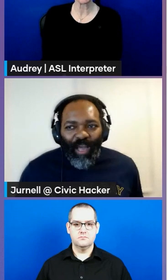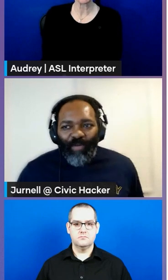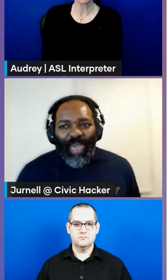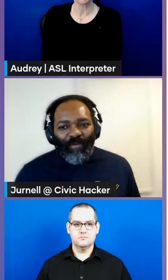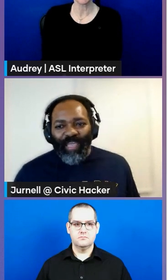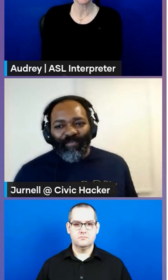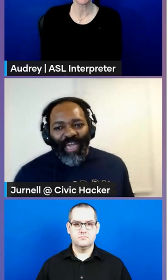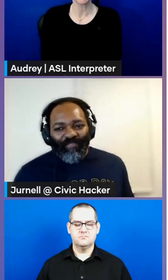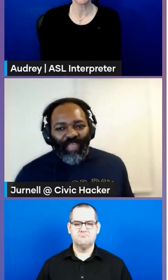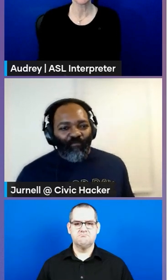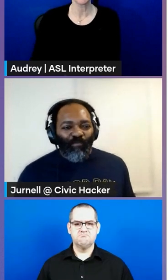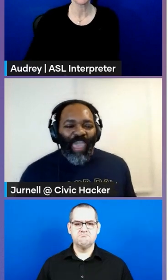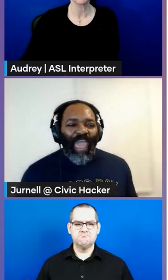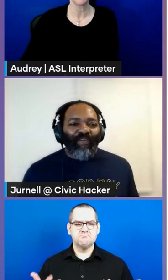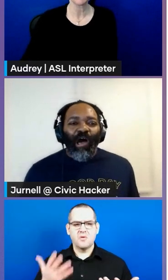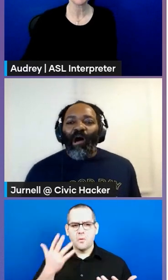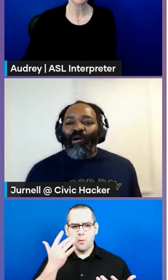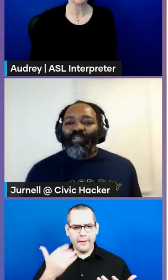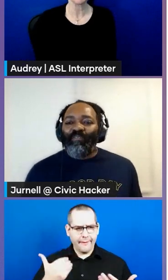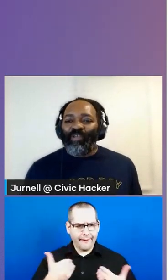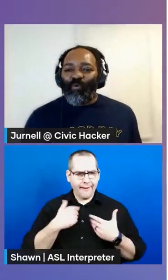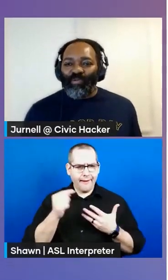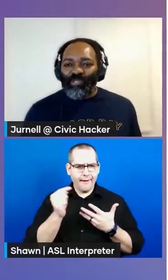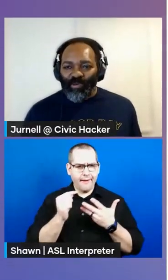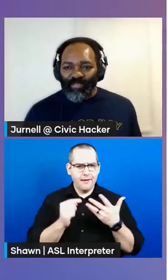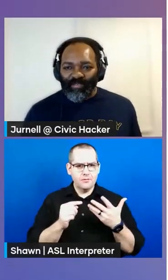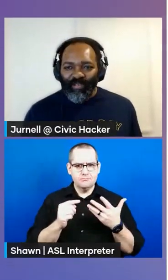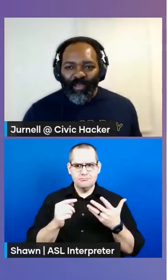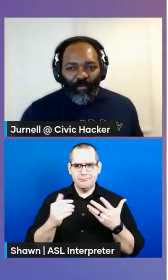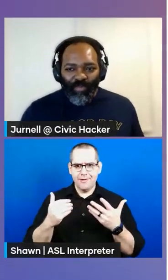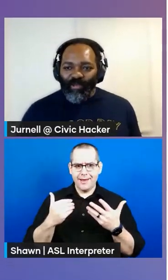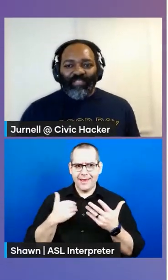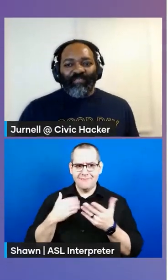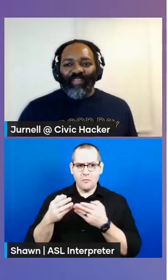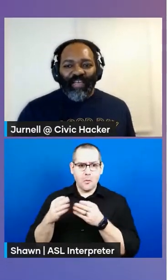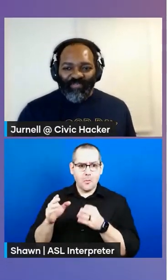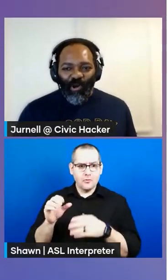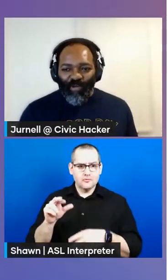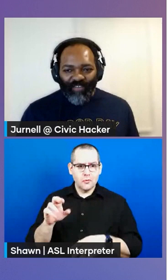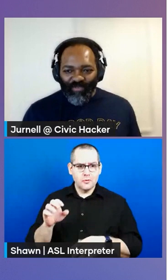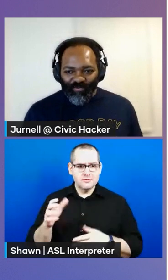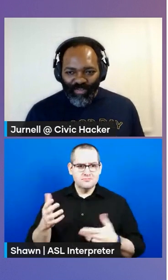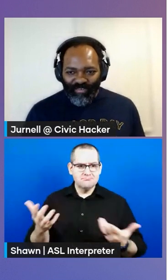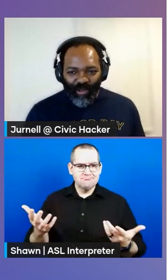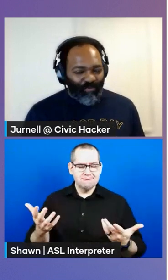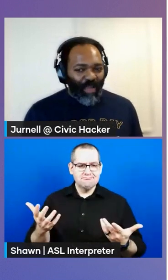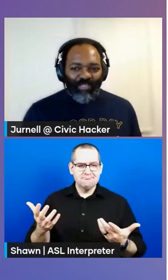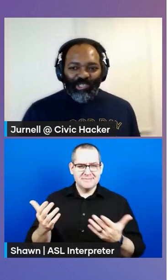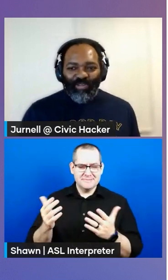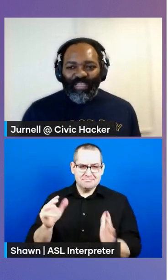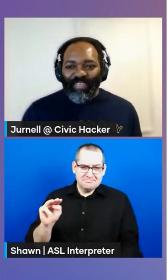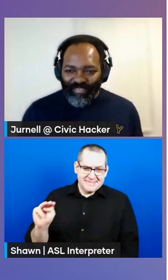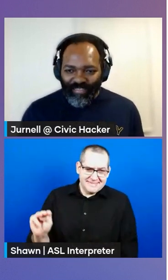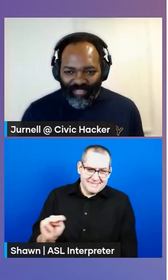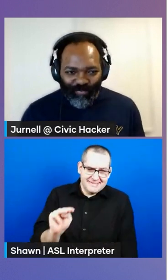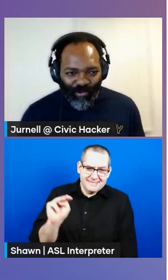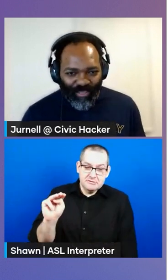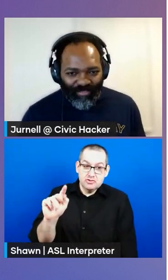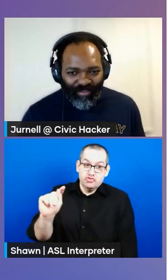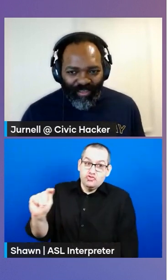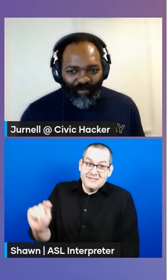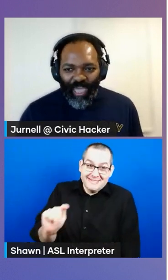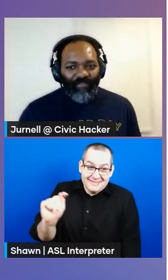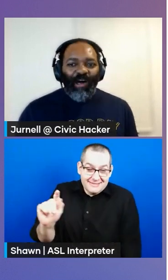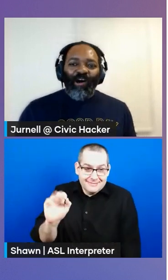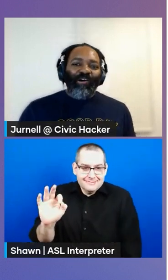So why are we having that when we have all of the open source? Billions of lines of code have been written, probably trillions at this